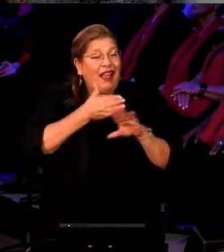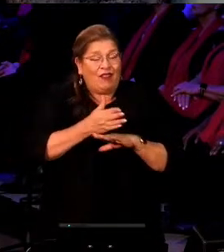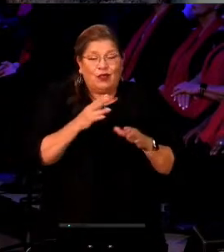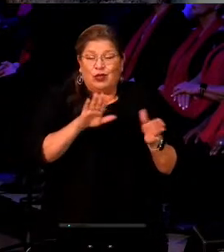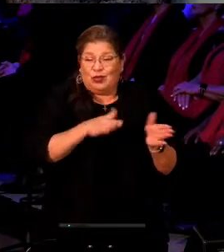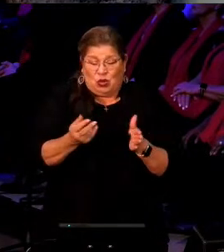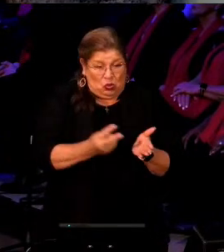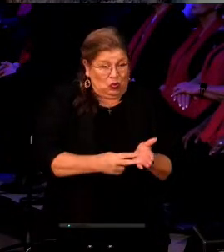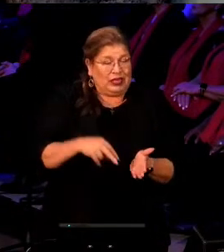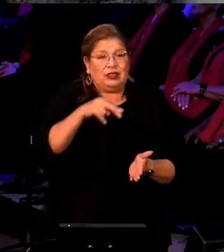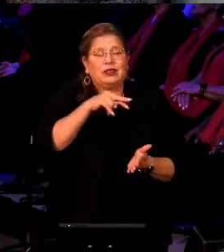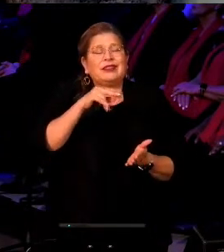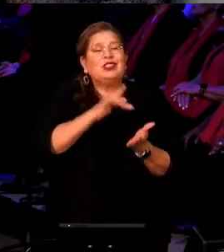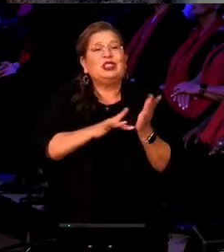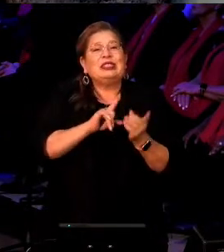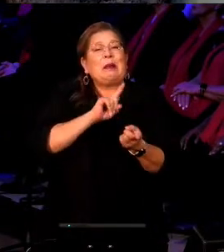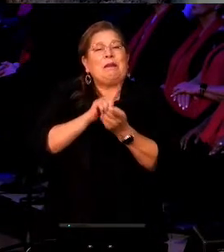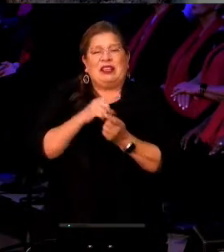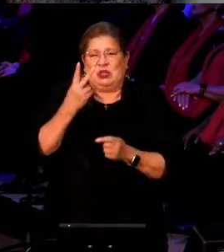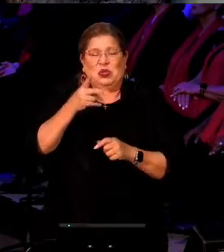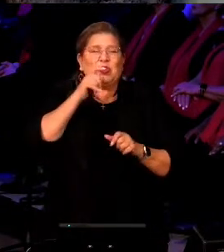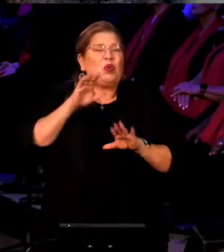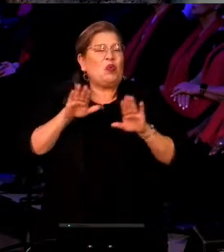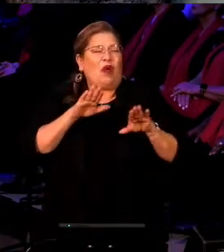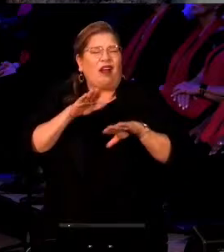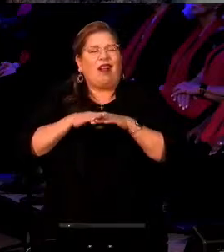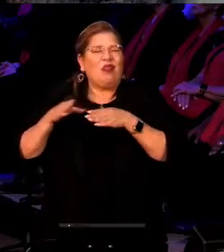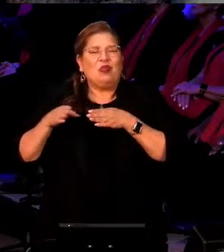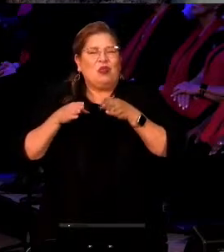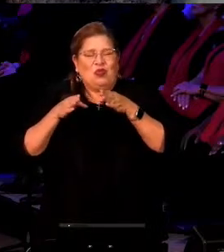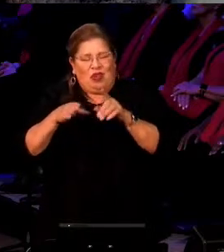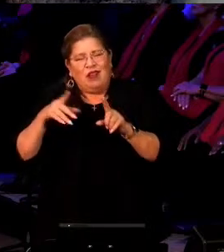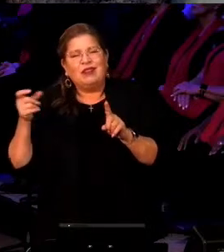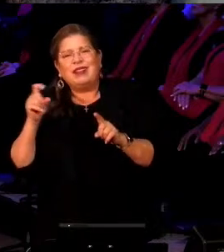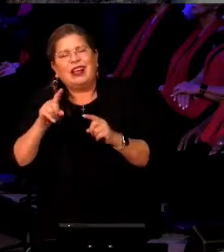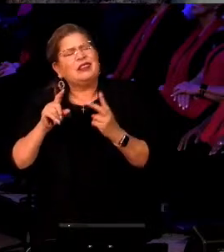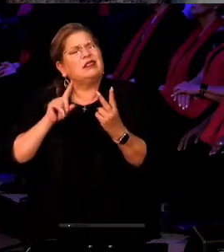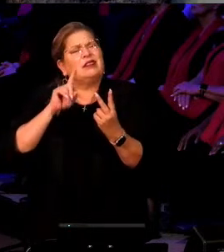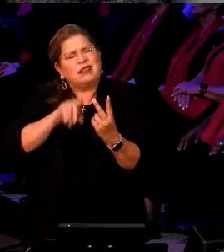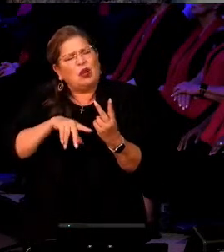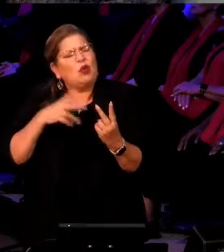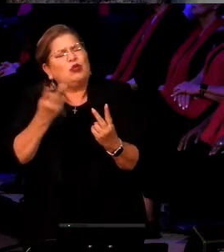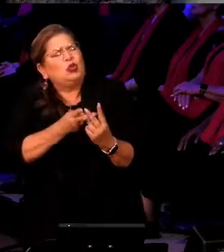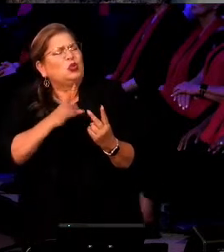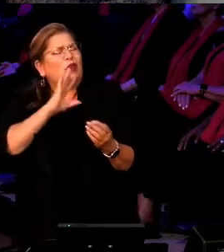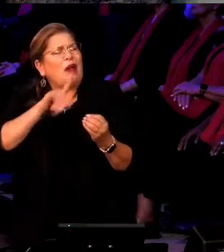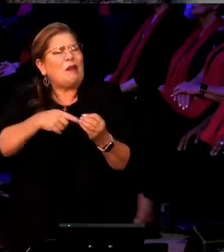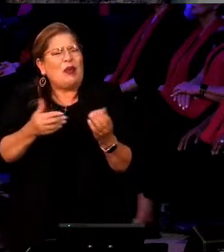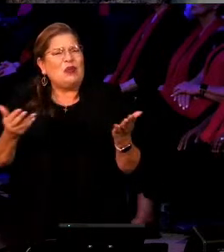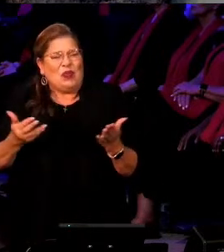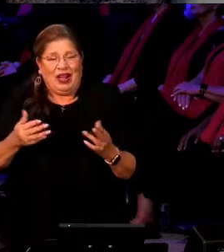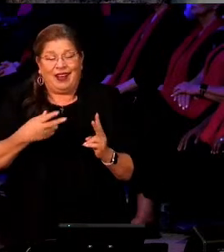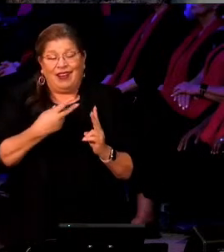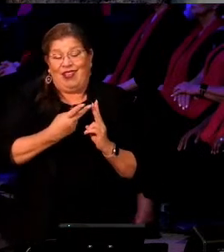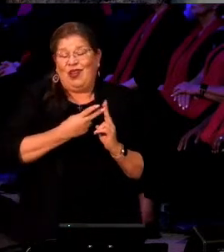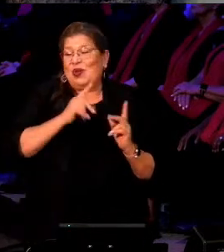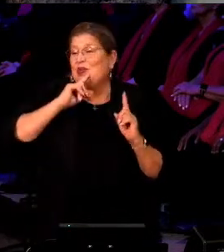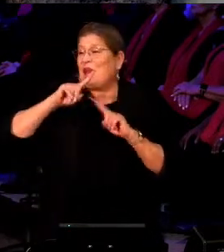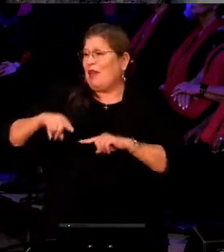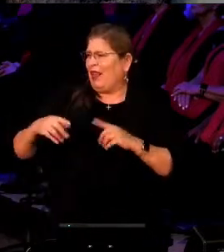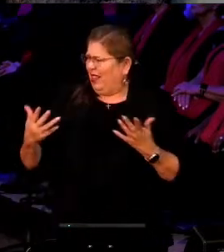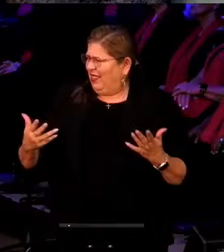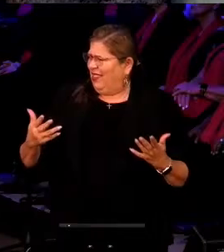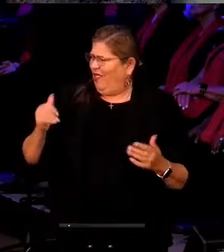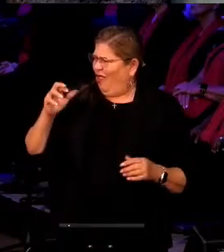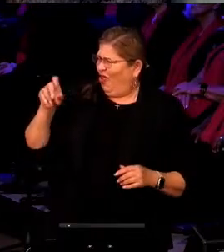Jesus meets the two walking on the road to Emmaus, he asks them, "What are you talking about?" And here's their reply: